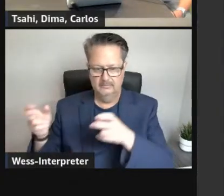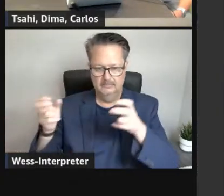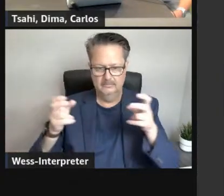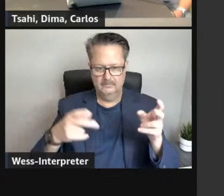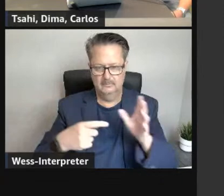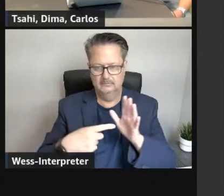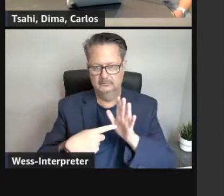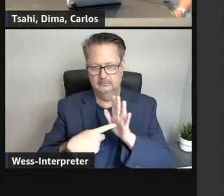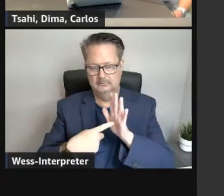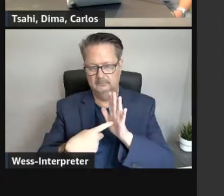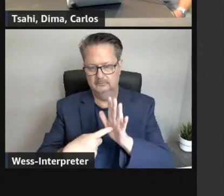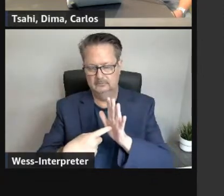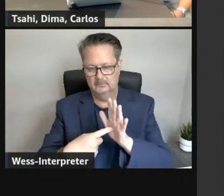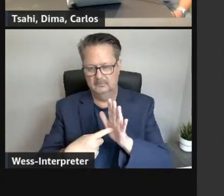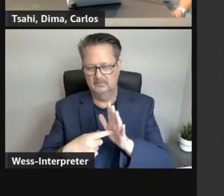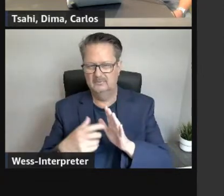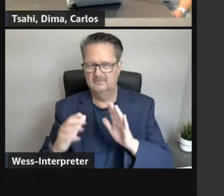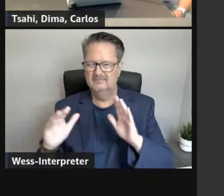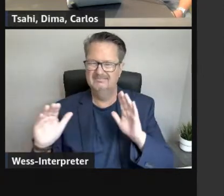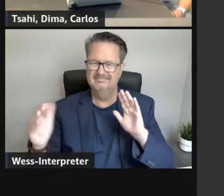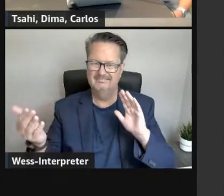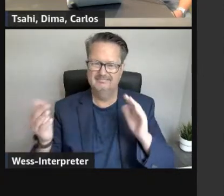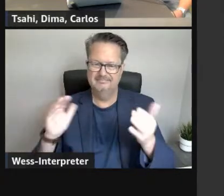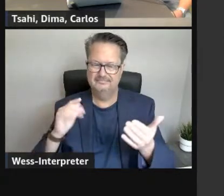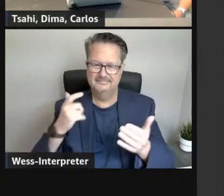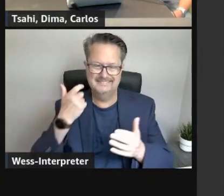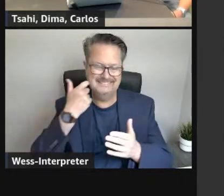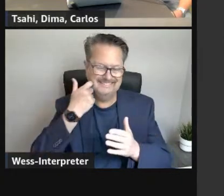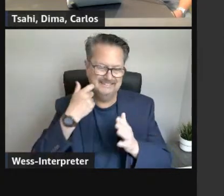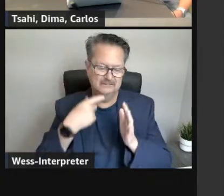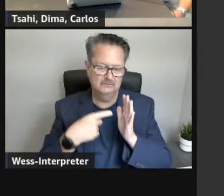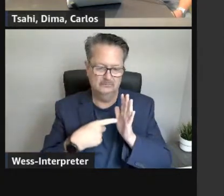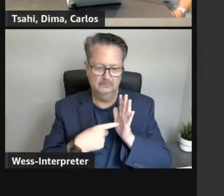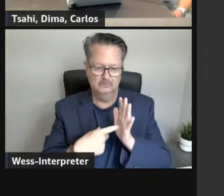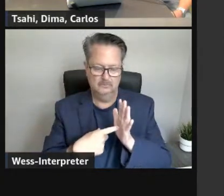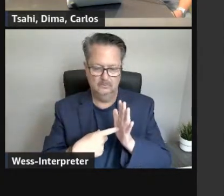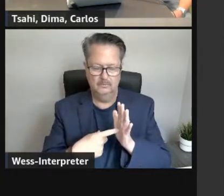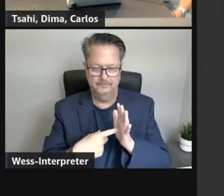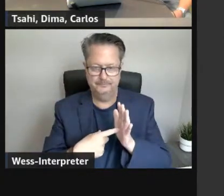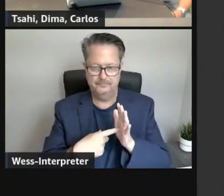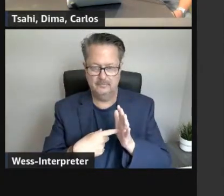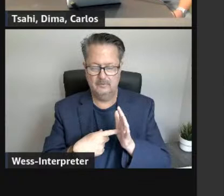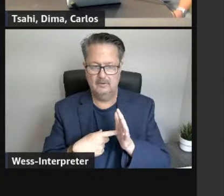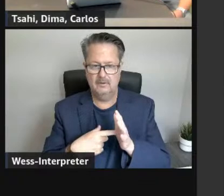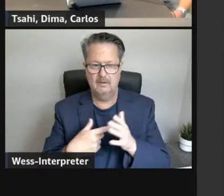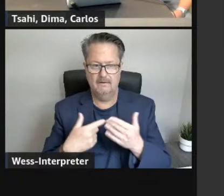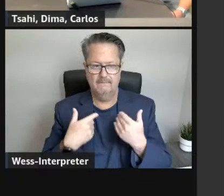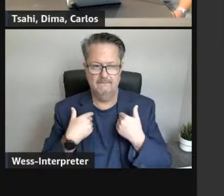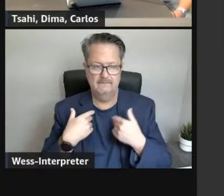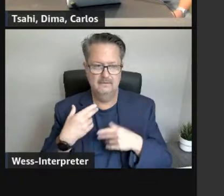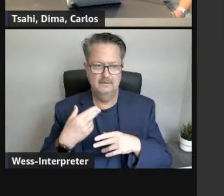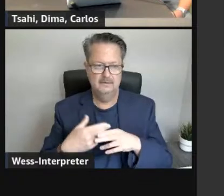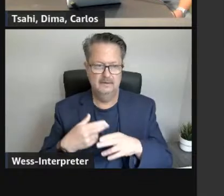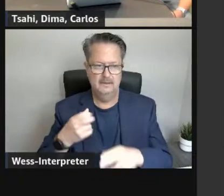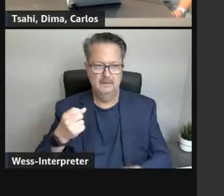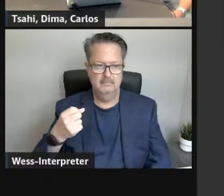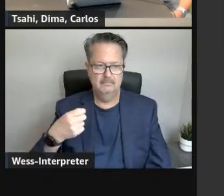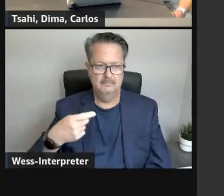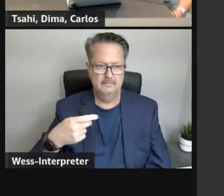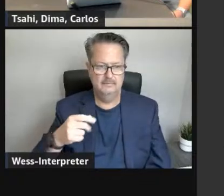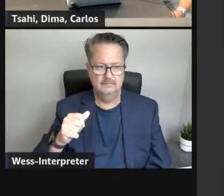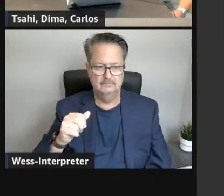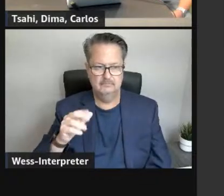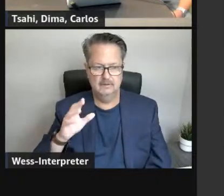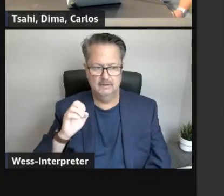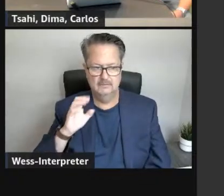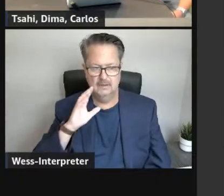Okay, it's very similar to the one that I was just showing to you. So there is a namespace here. And let me